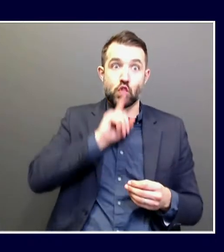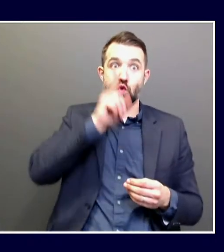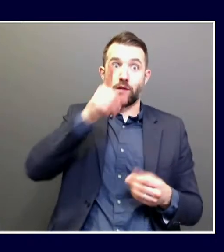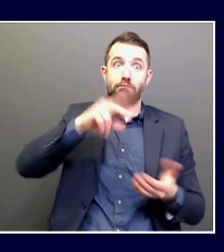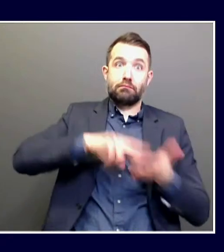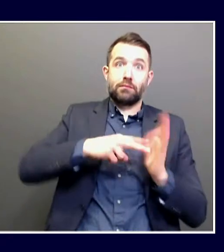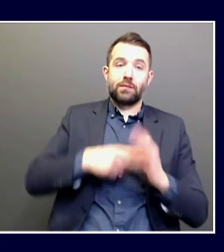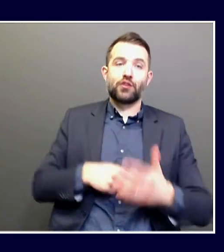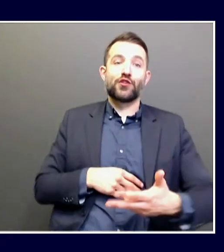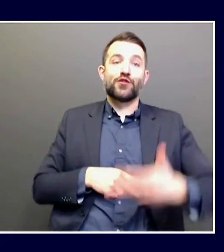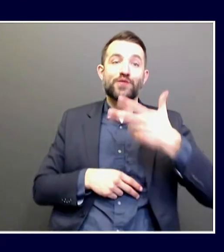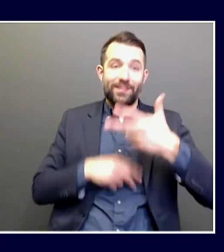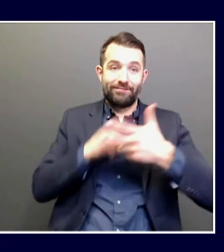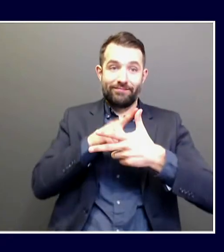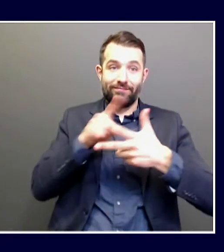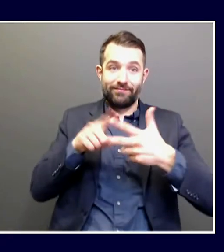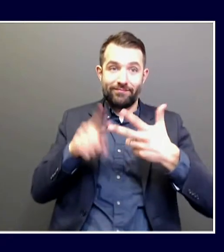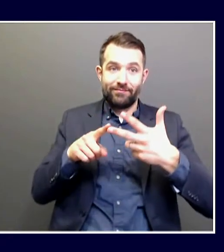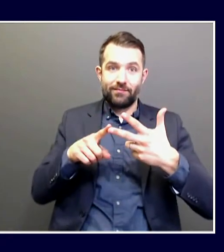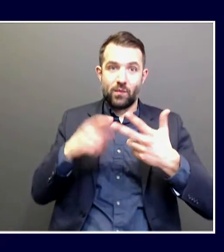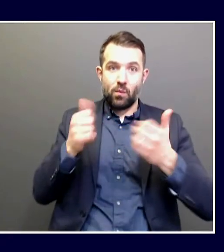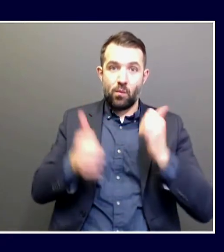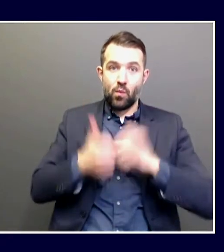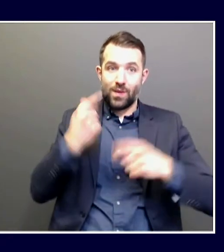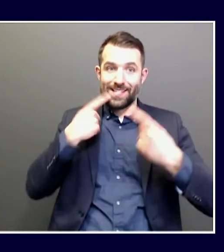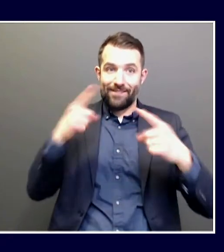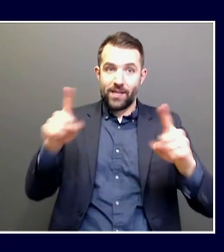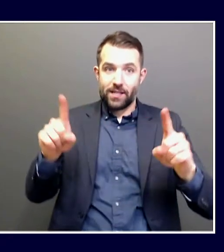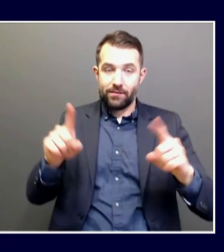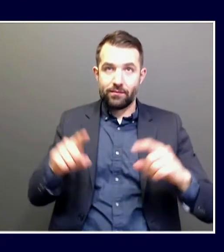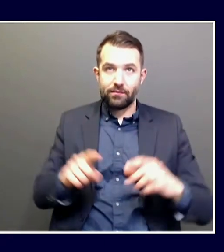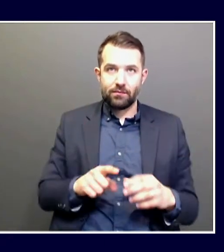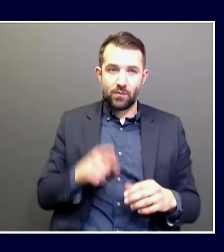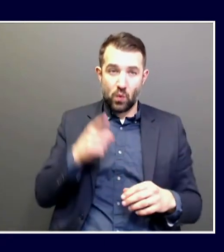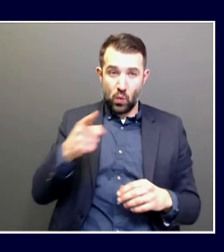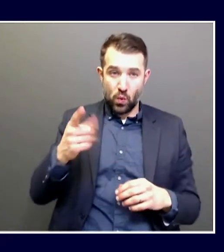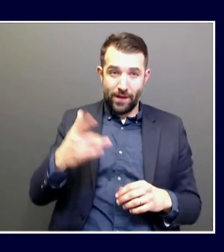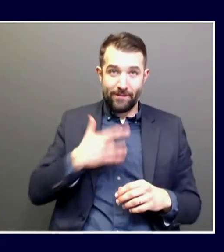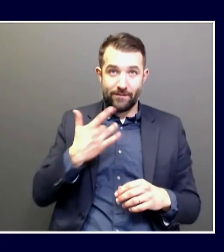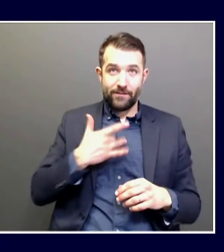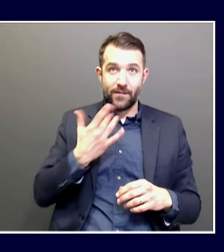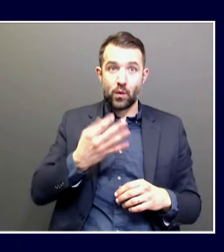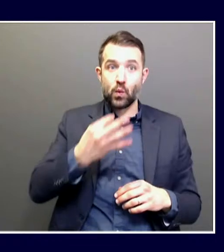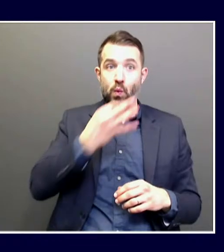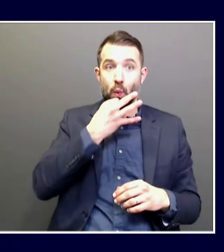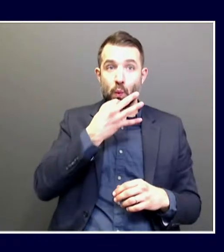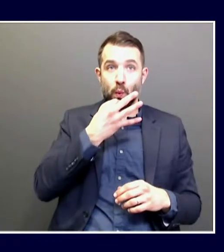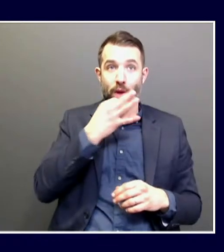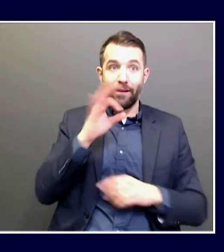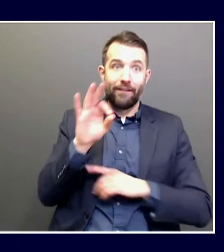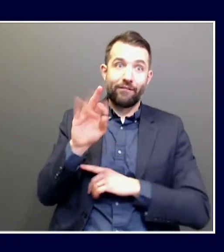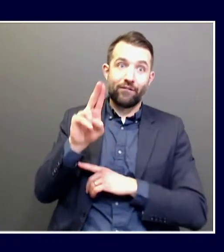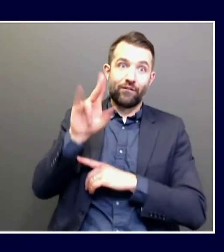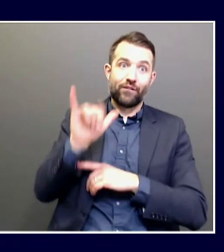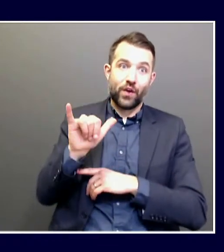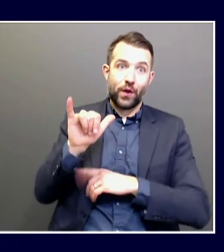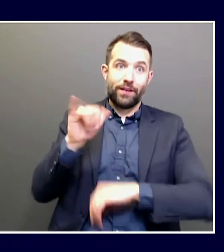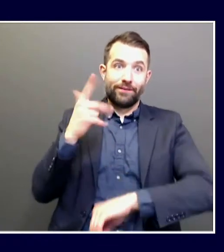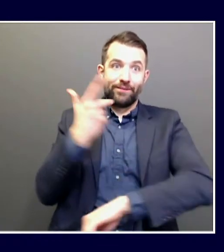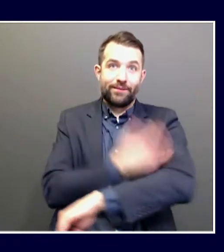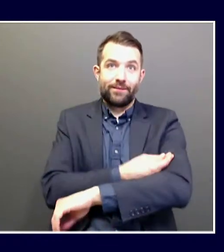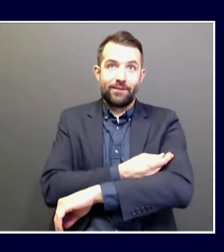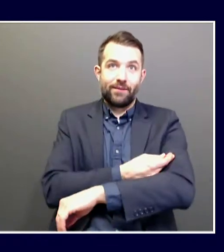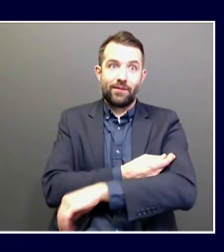be most effective. Do you anticipate, speaking with your colleagues, do you anticipate that the term will change at the federal level?